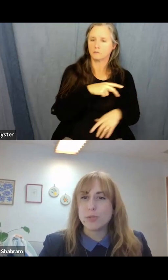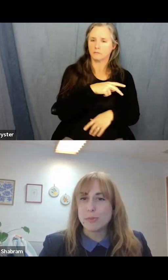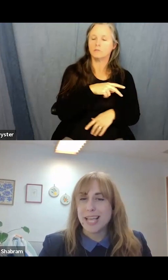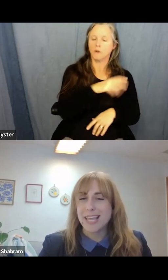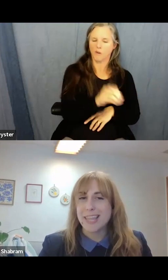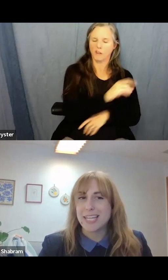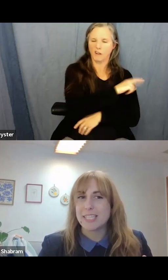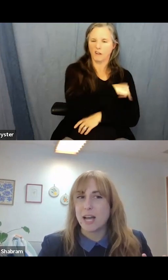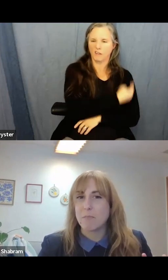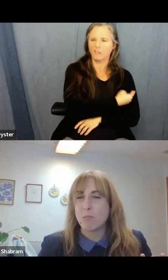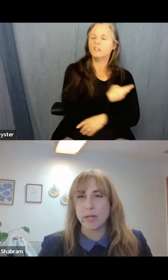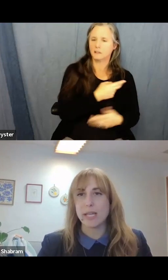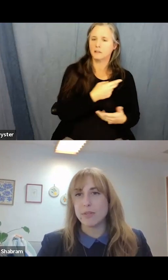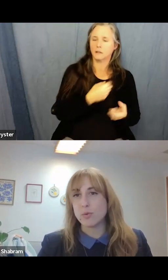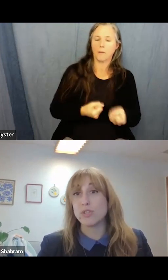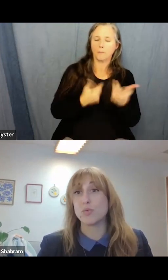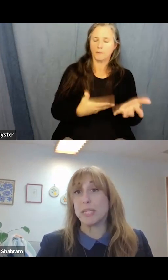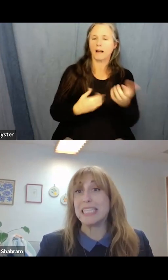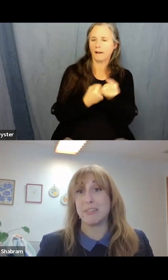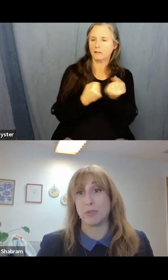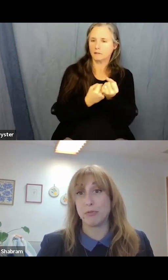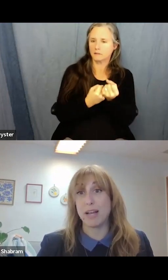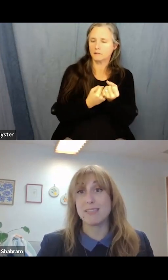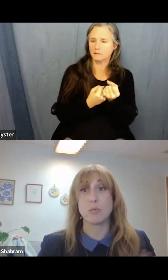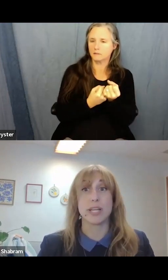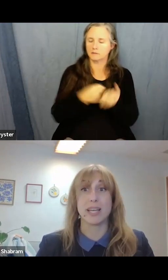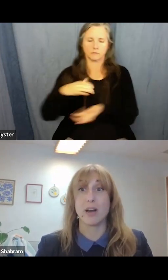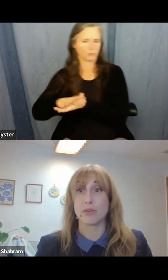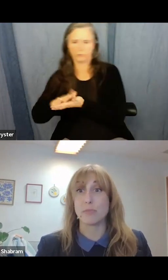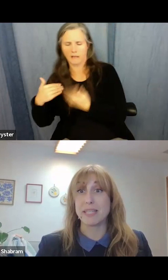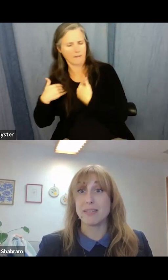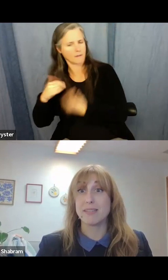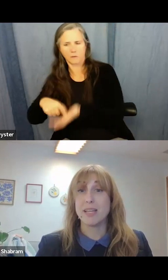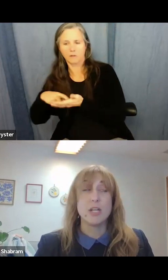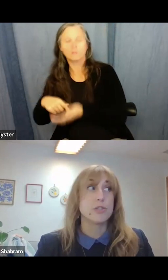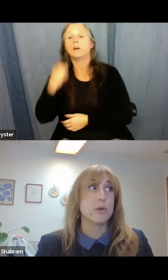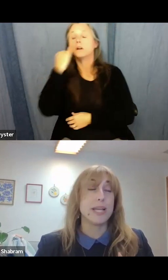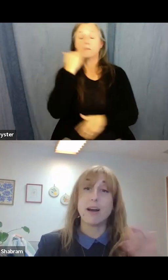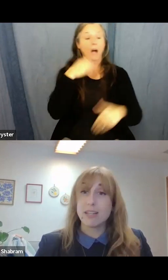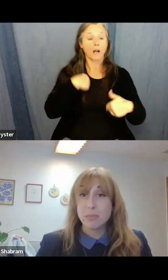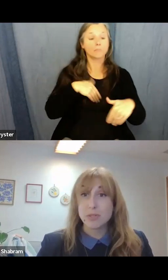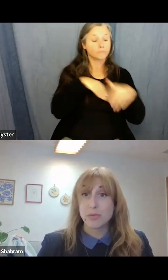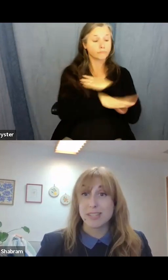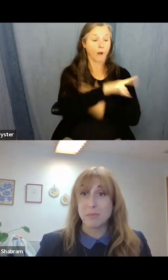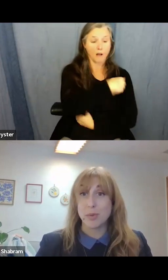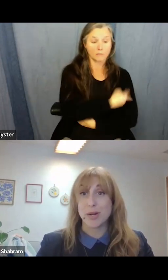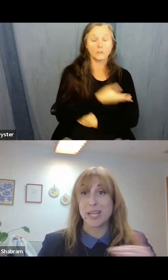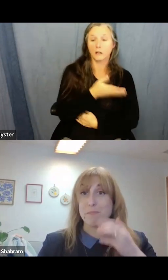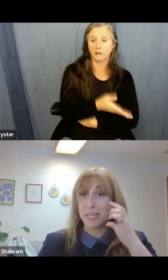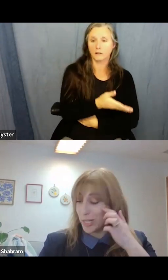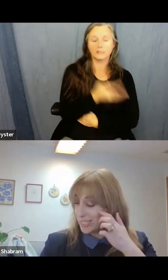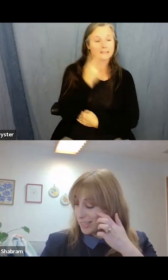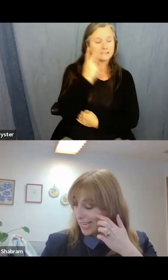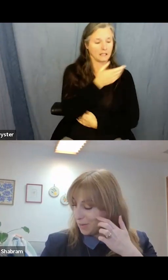I will also say that working in the schools is really different for us than working in other spaces. So in the hospitals, for example, we